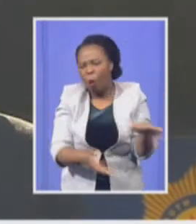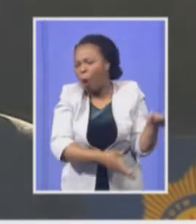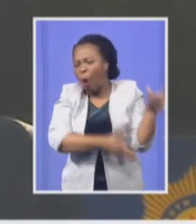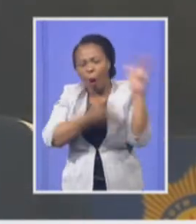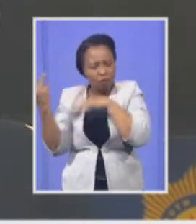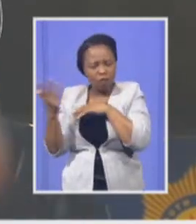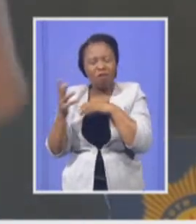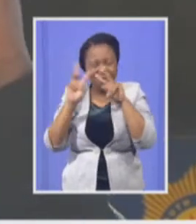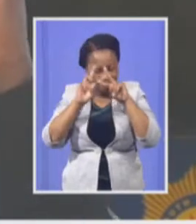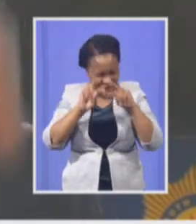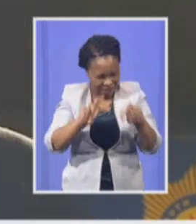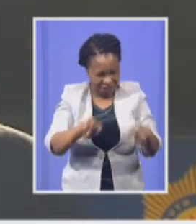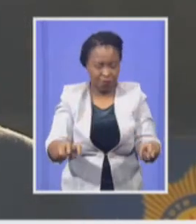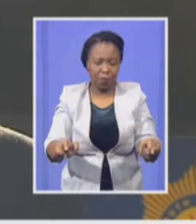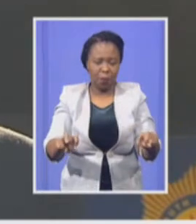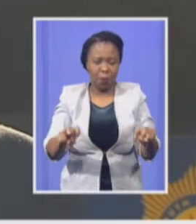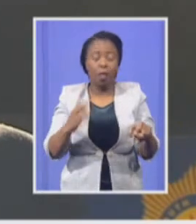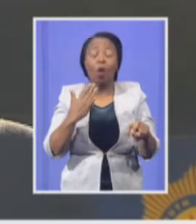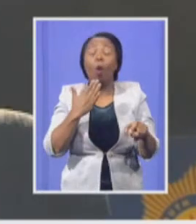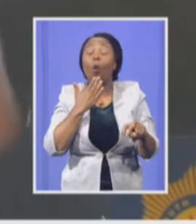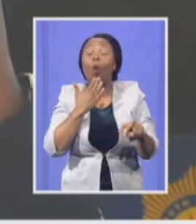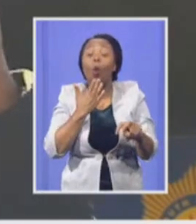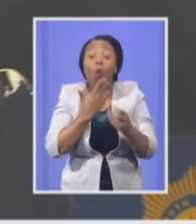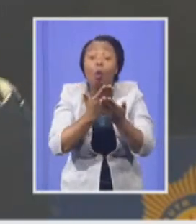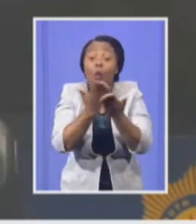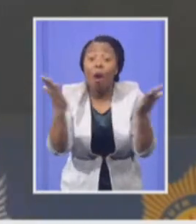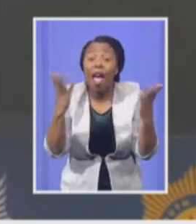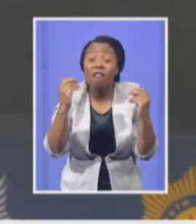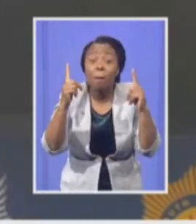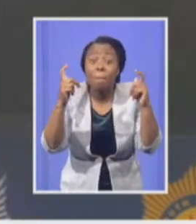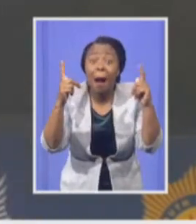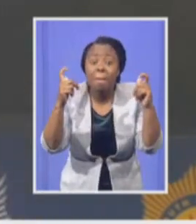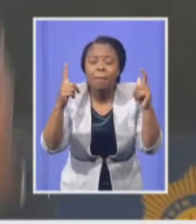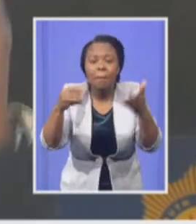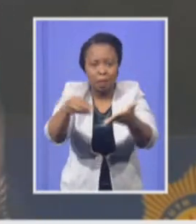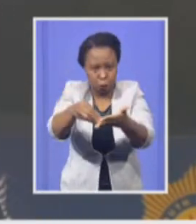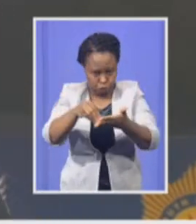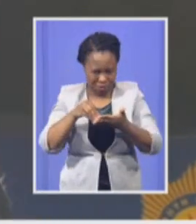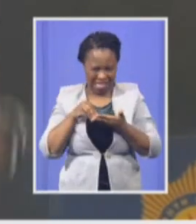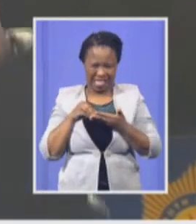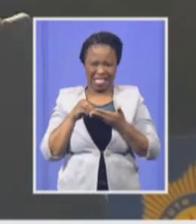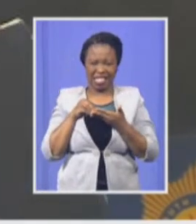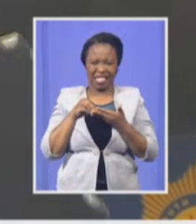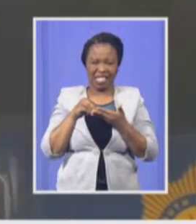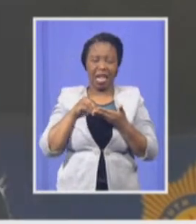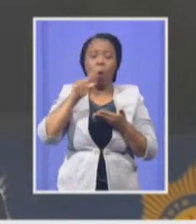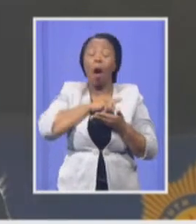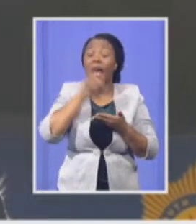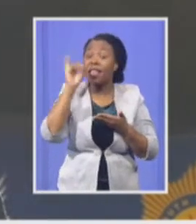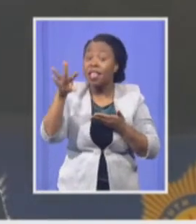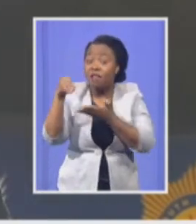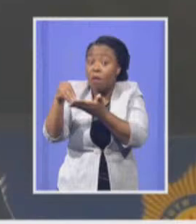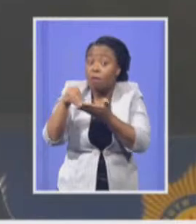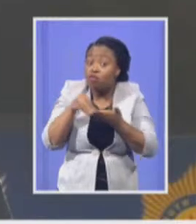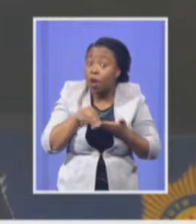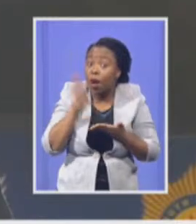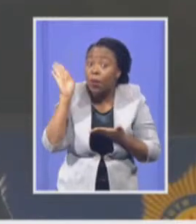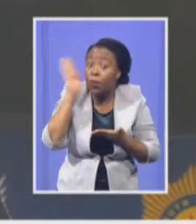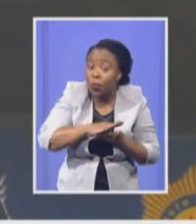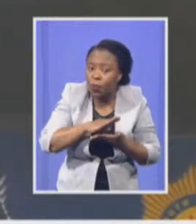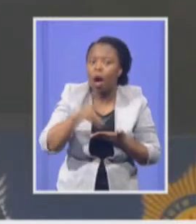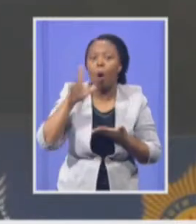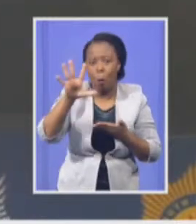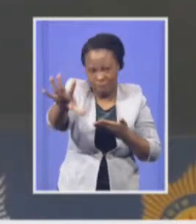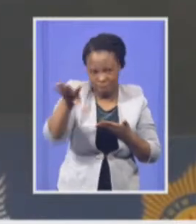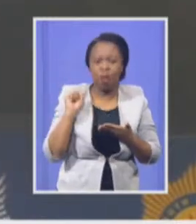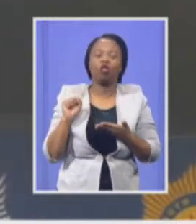ke abanezibhamu abayilethe ngoba mongasilethanga sizosilanda